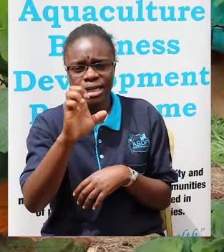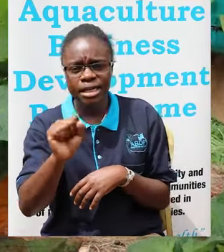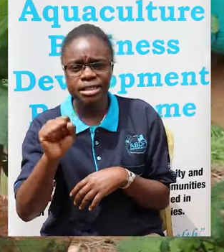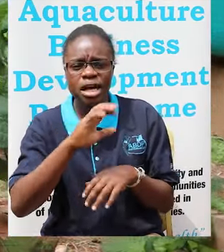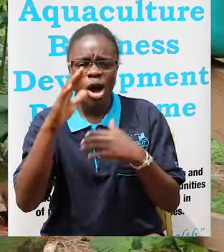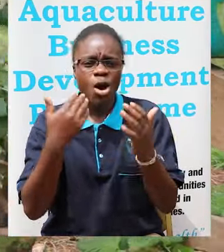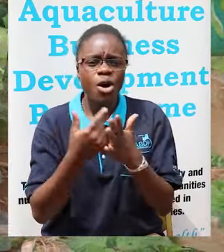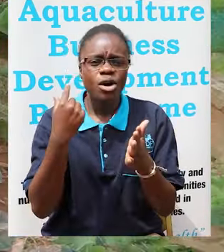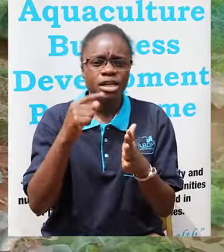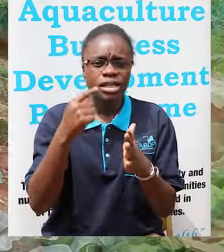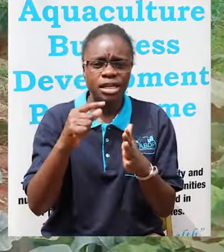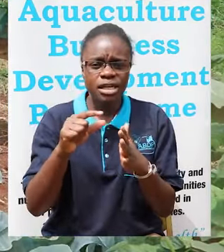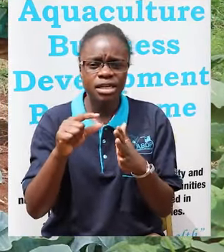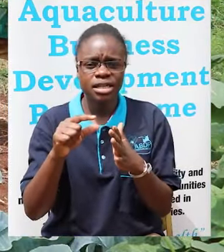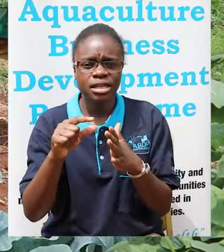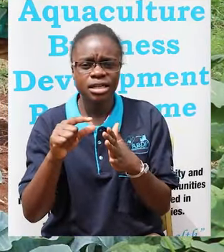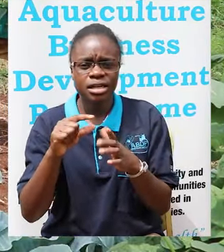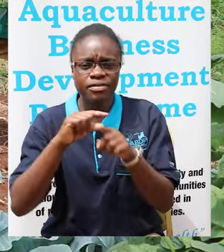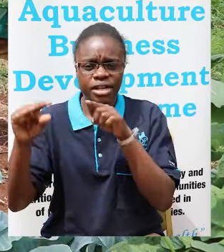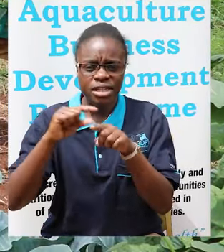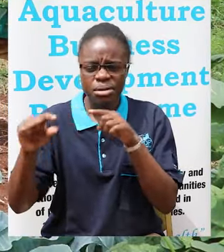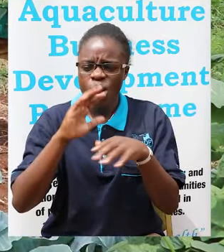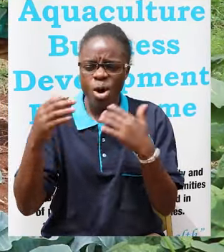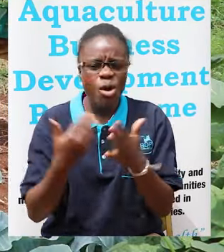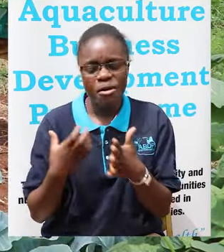the green leafy vegetables are very important and